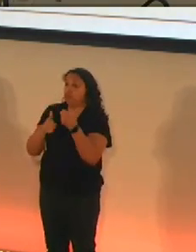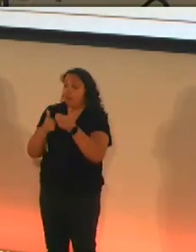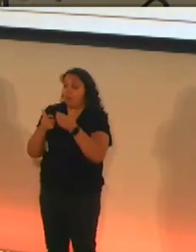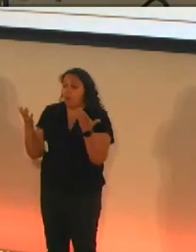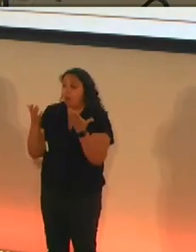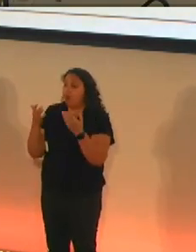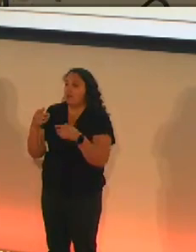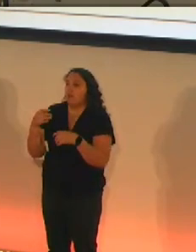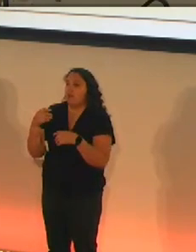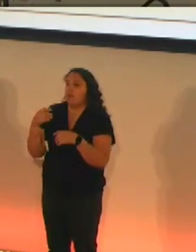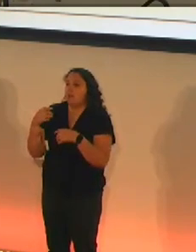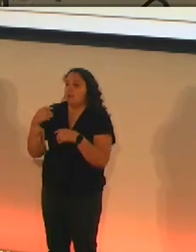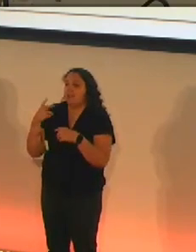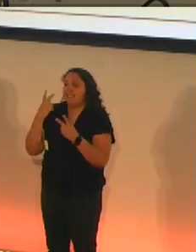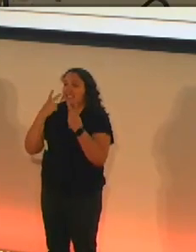sighted guide in VR.